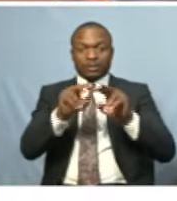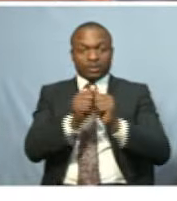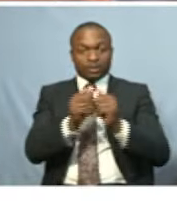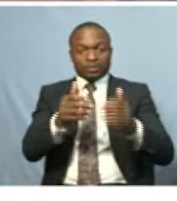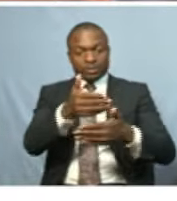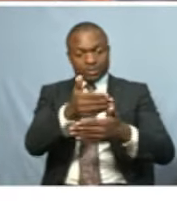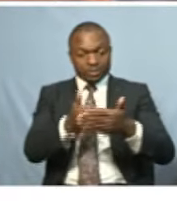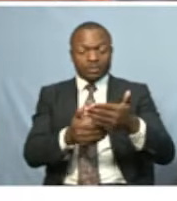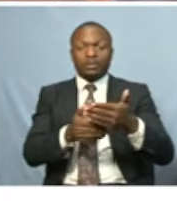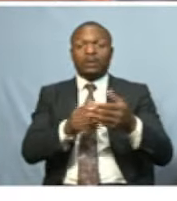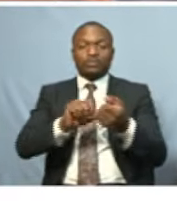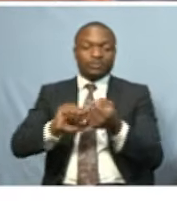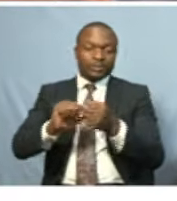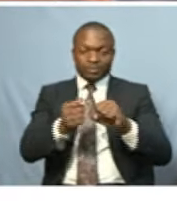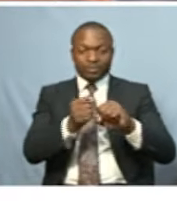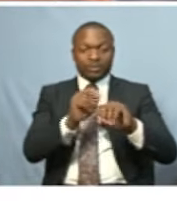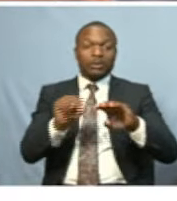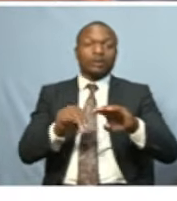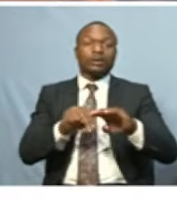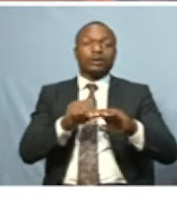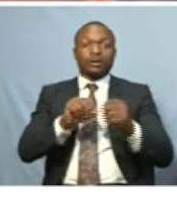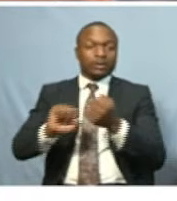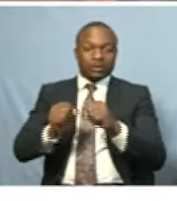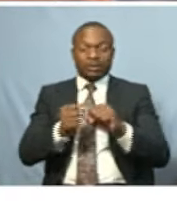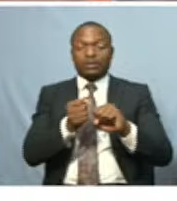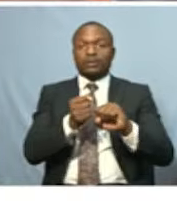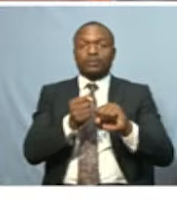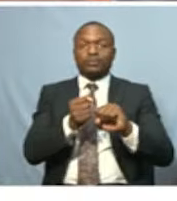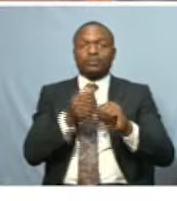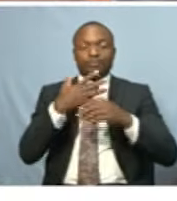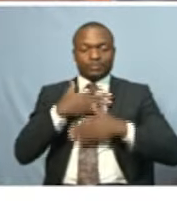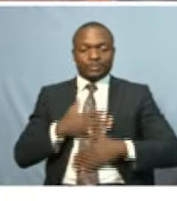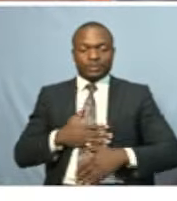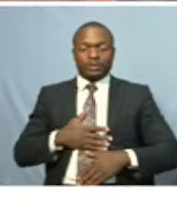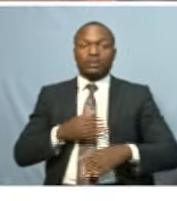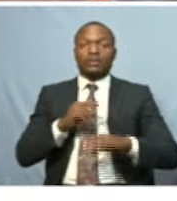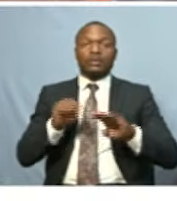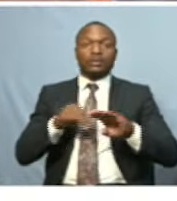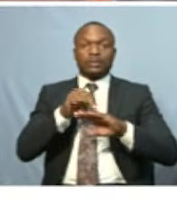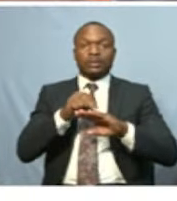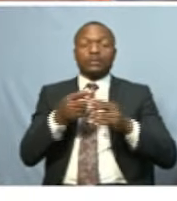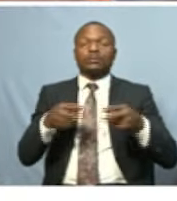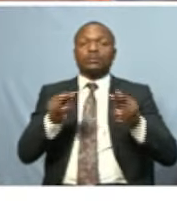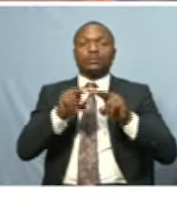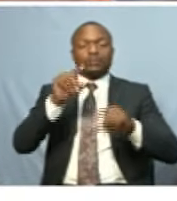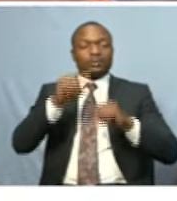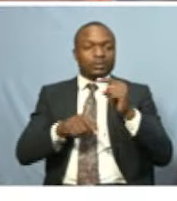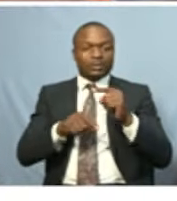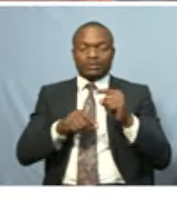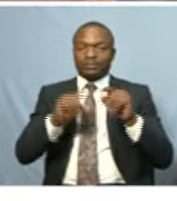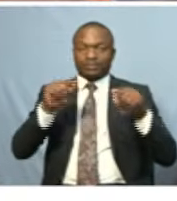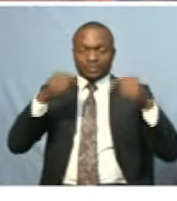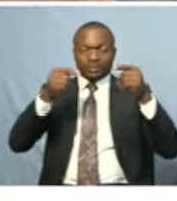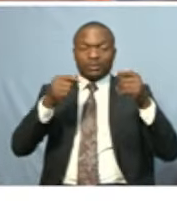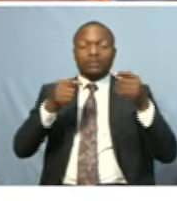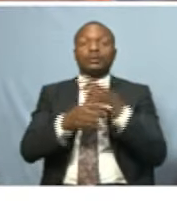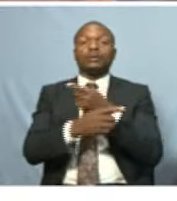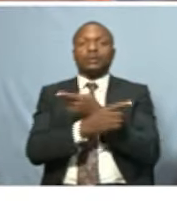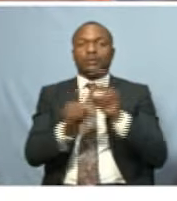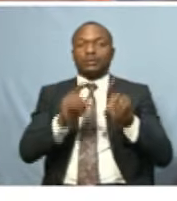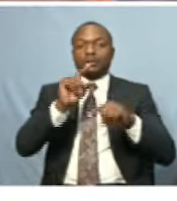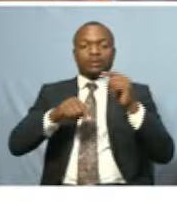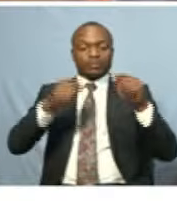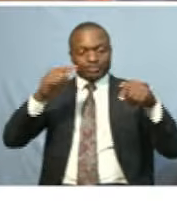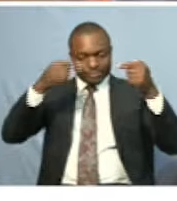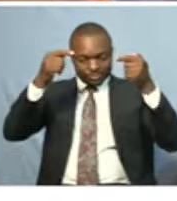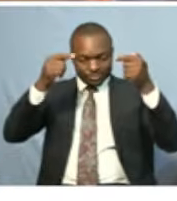and security, national development cannot flourish, democracy cannot thrive, and the well-being of the